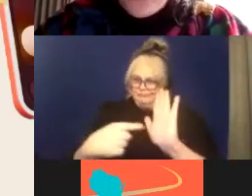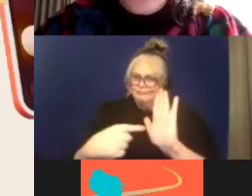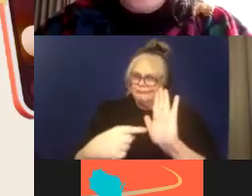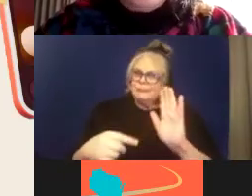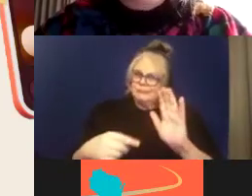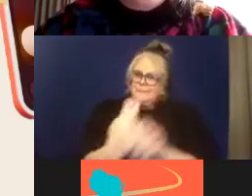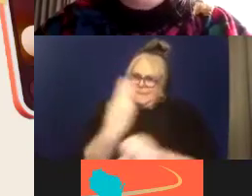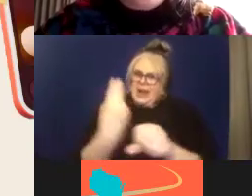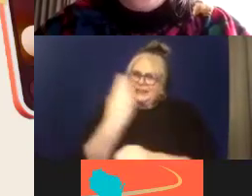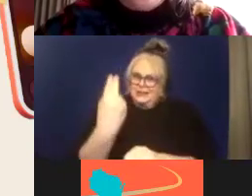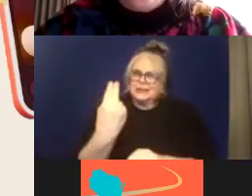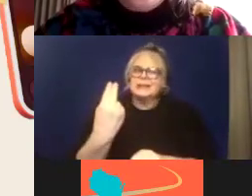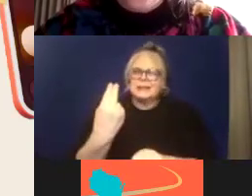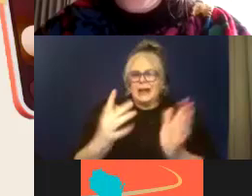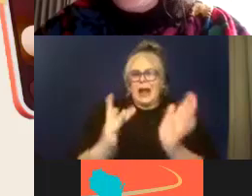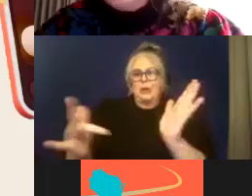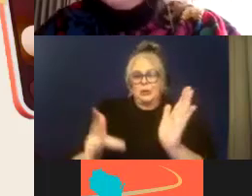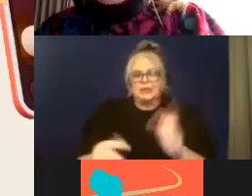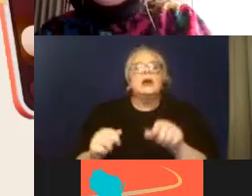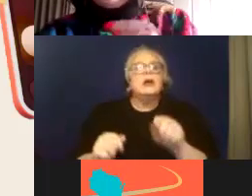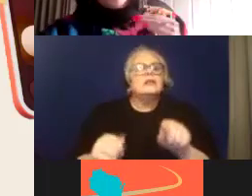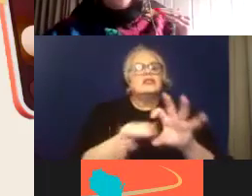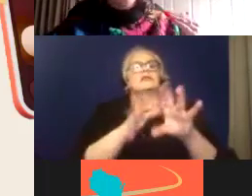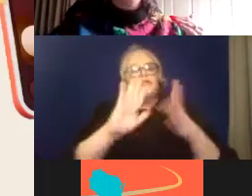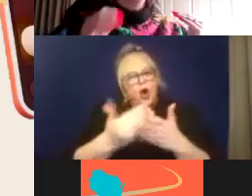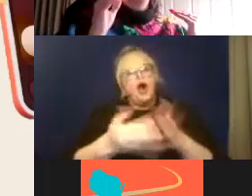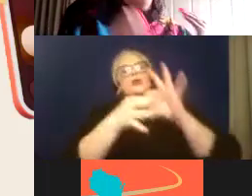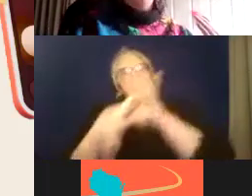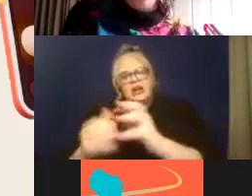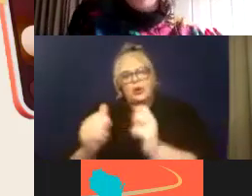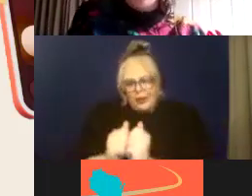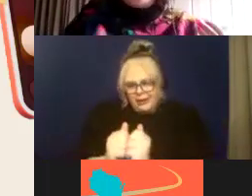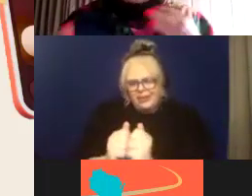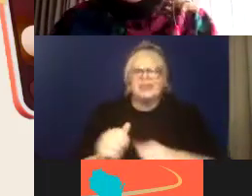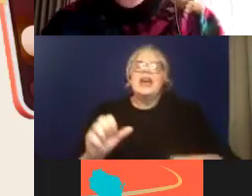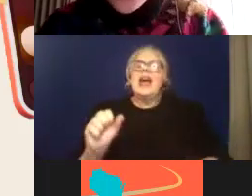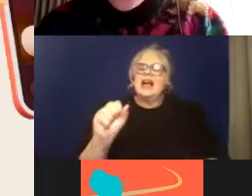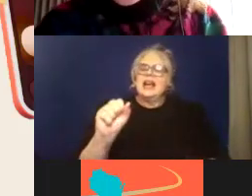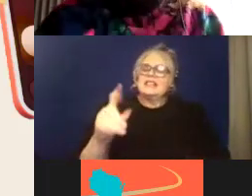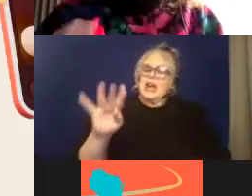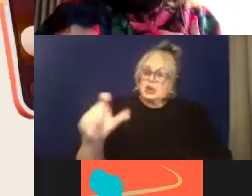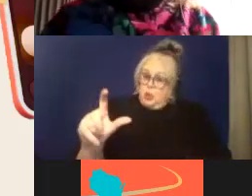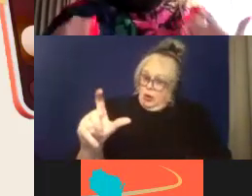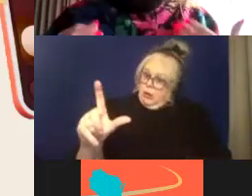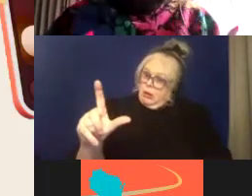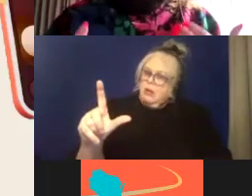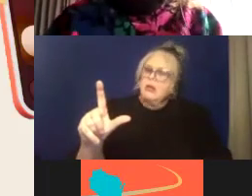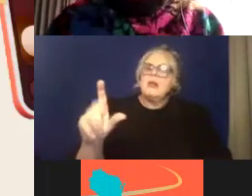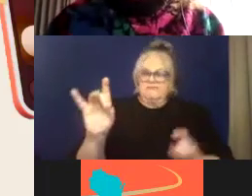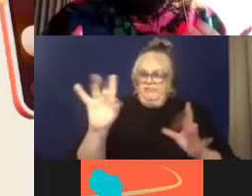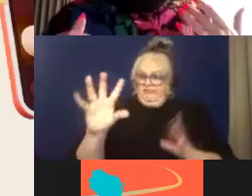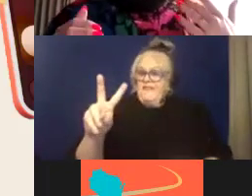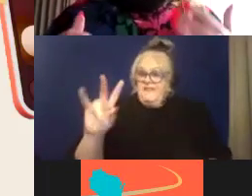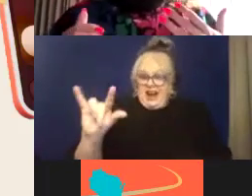protective factors that are related to sexual violence. With regards to perpetration and victimization, youth with media